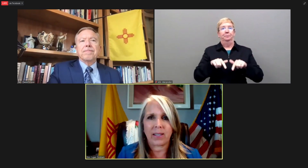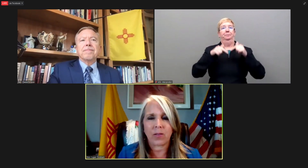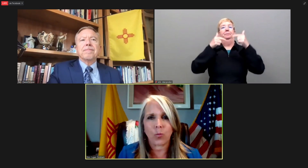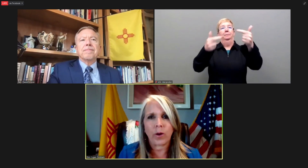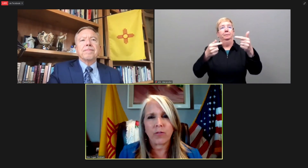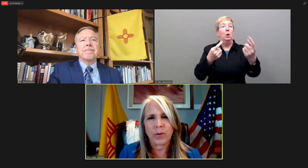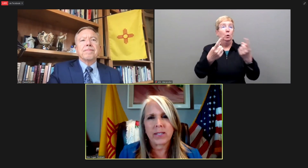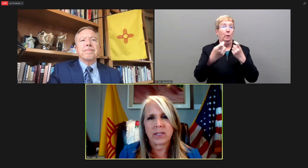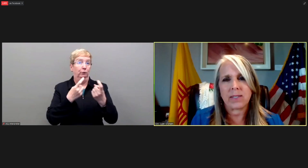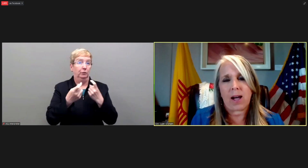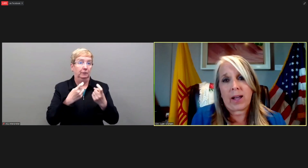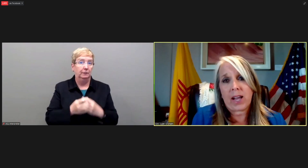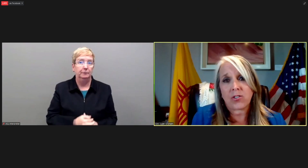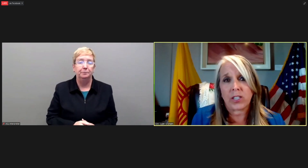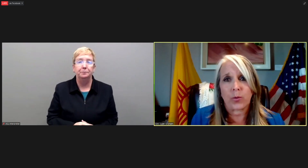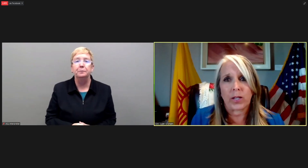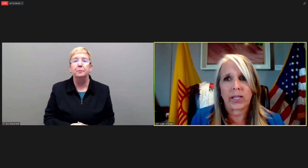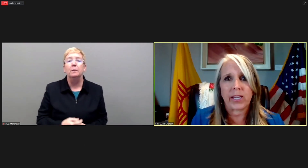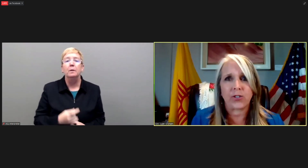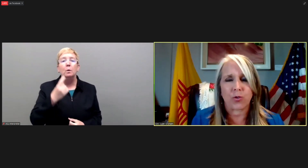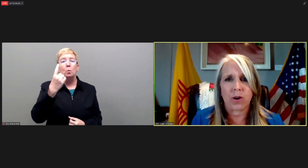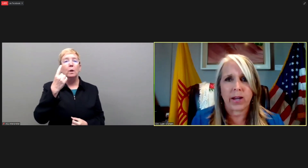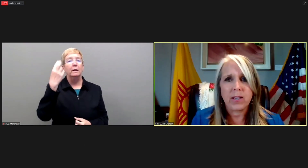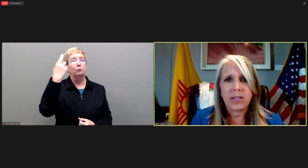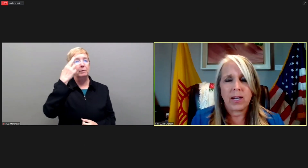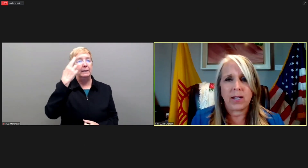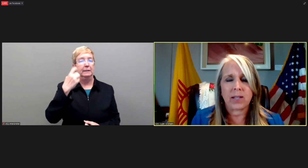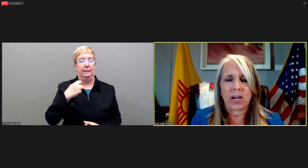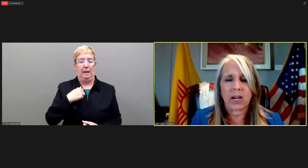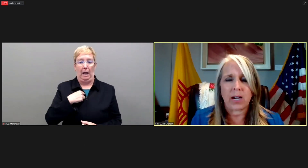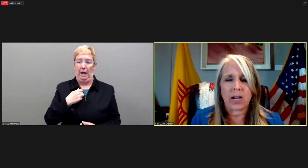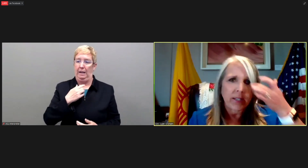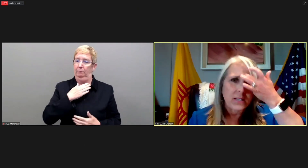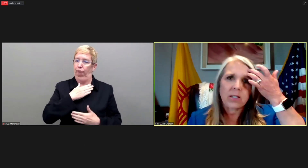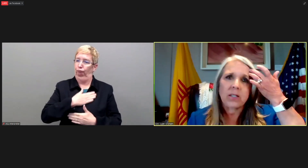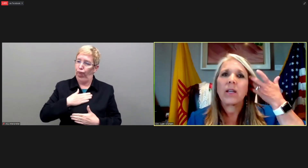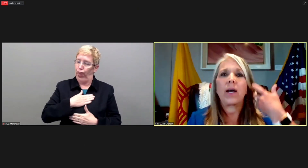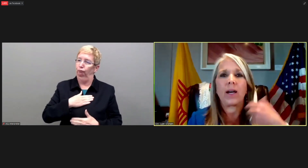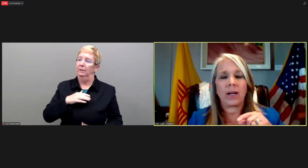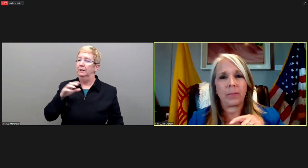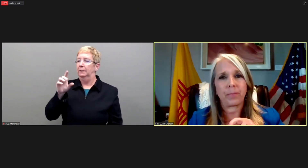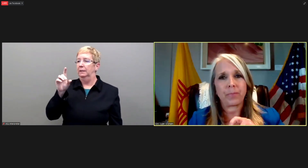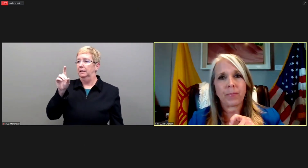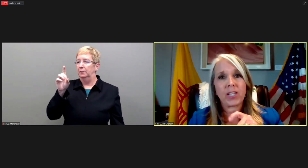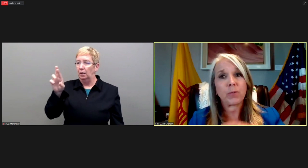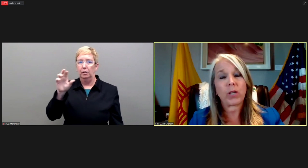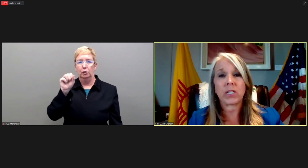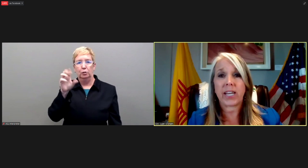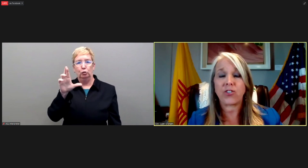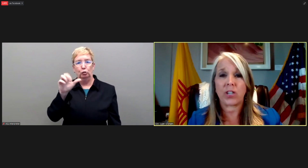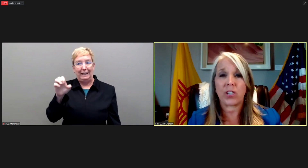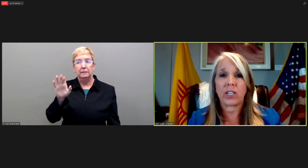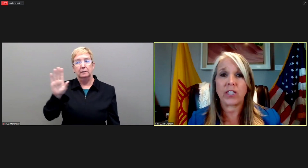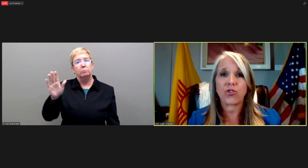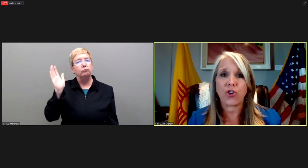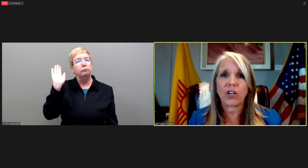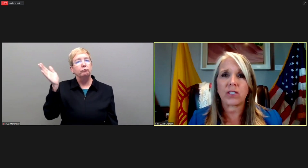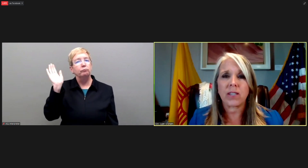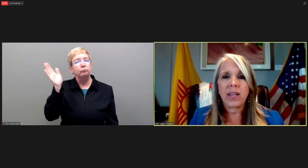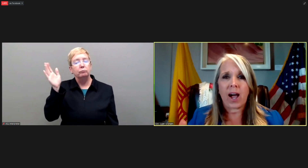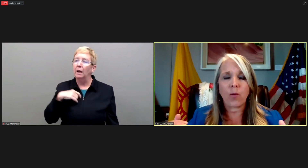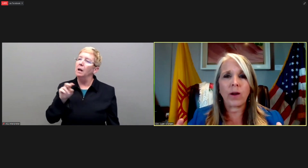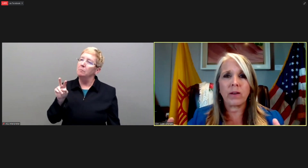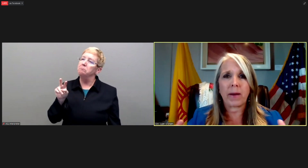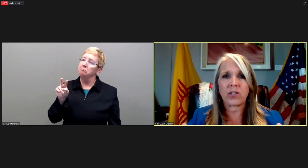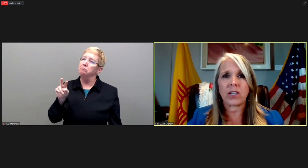One of the reasons I actually really enjoy Dr. Grace's his presentation and the charts,